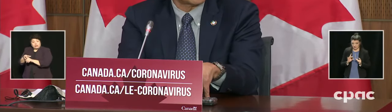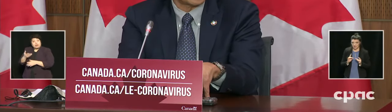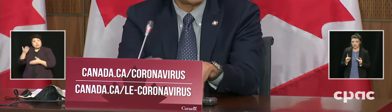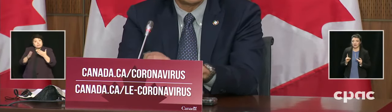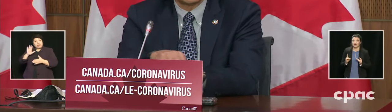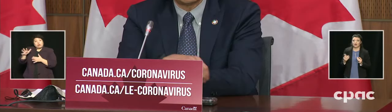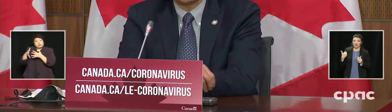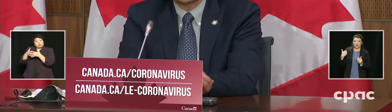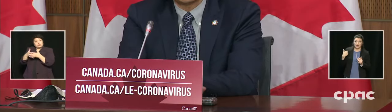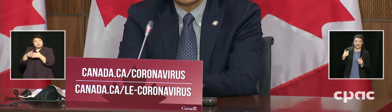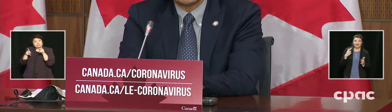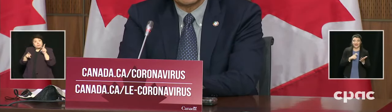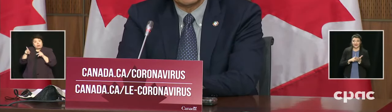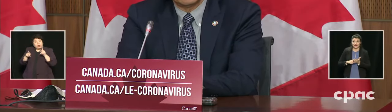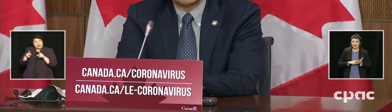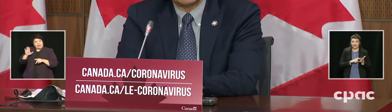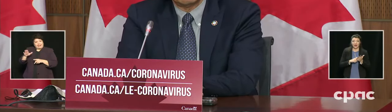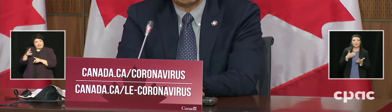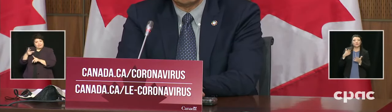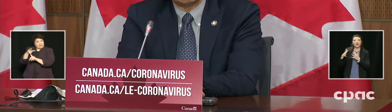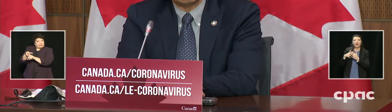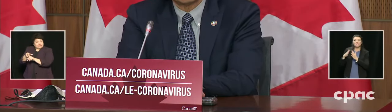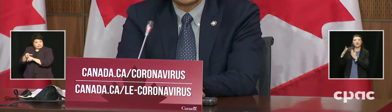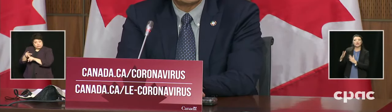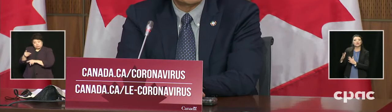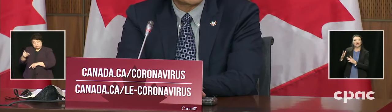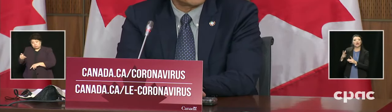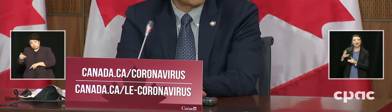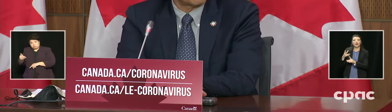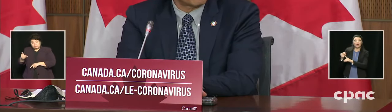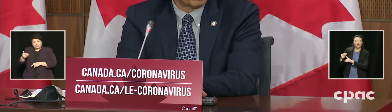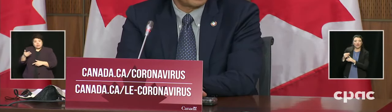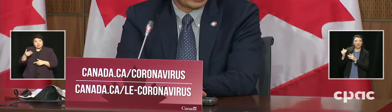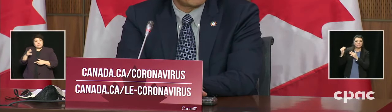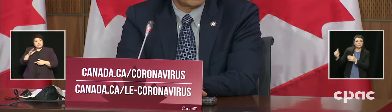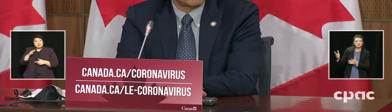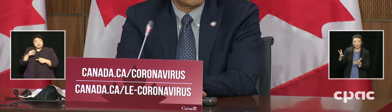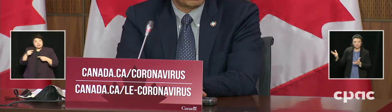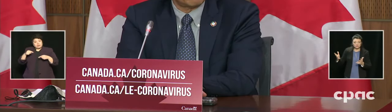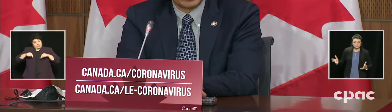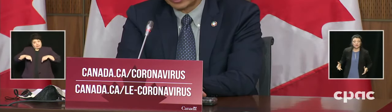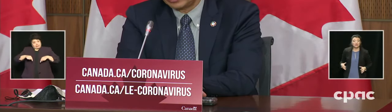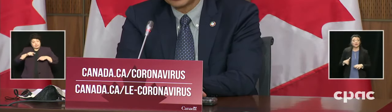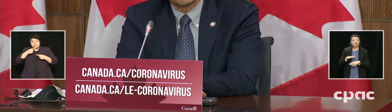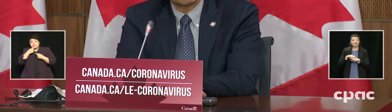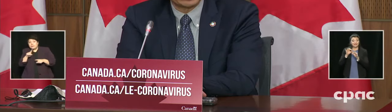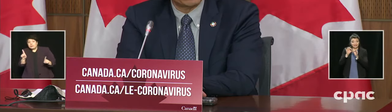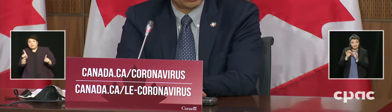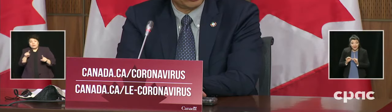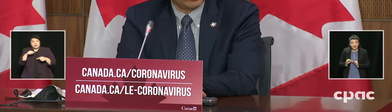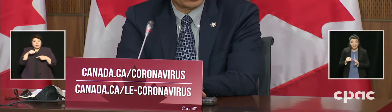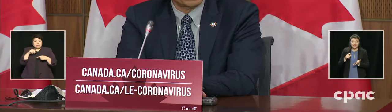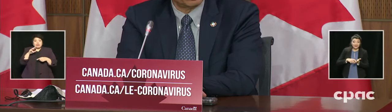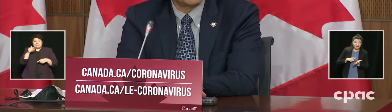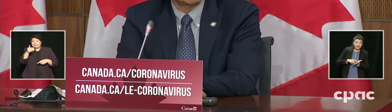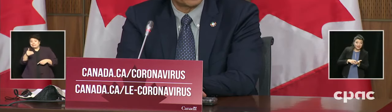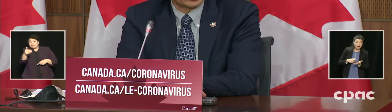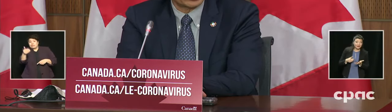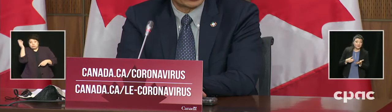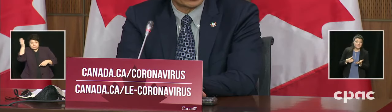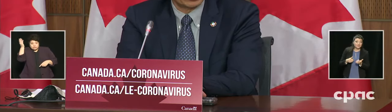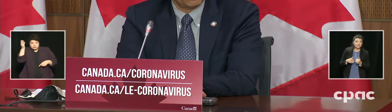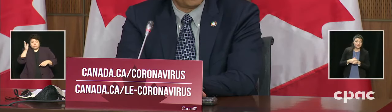point in time. I would say that those details, I think we'll be having, obviously, additional technical briefings,